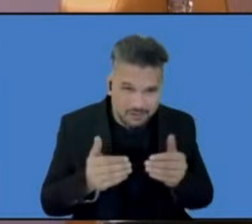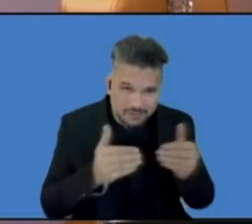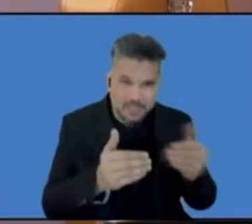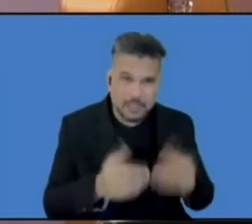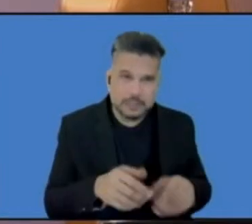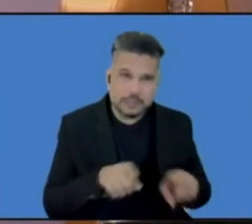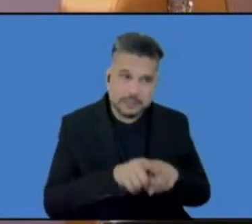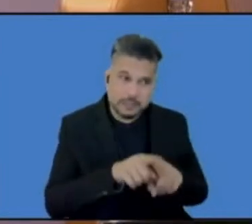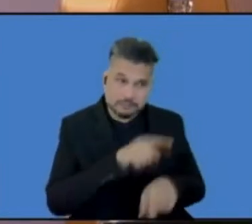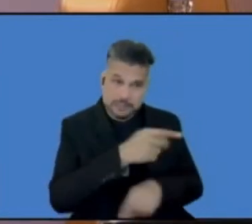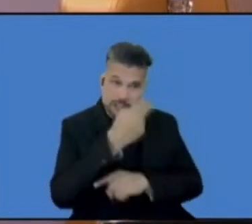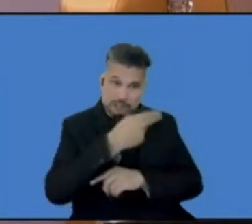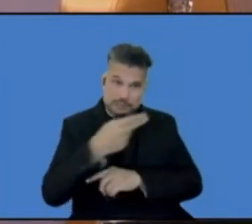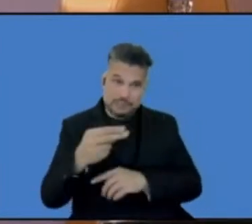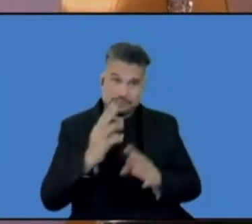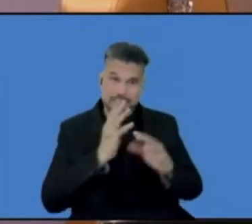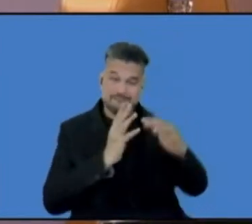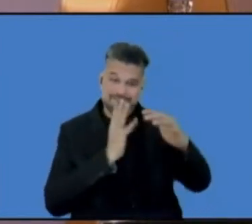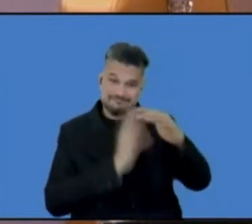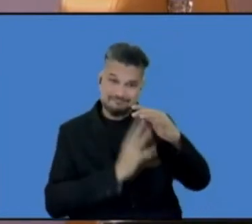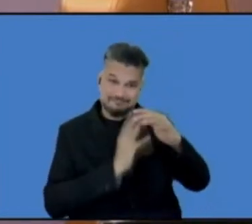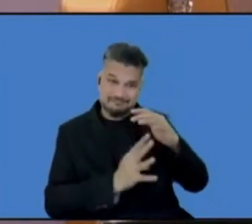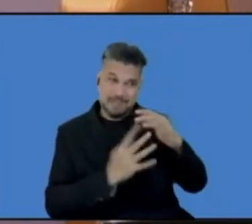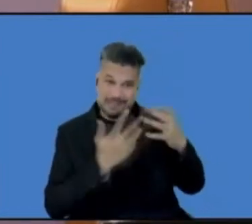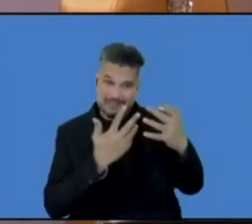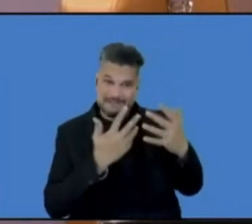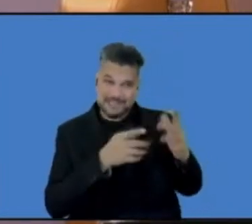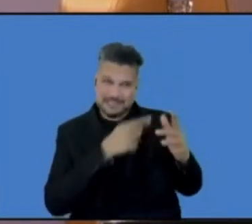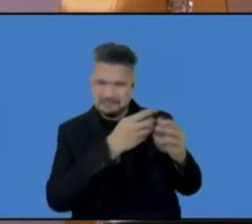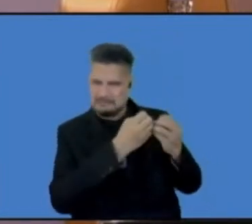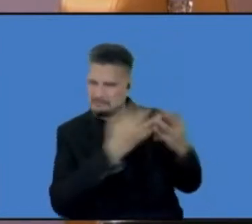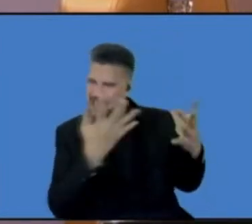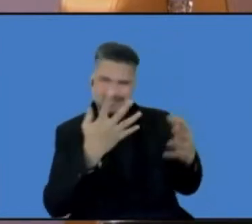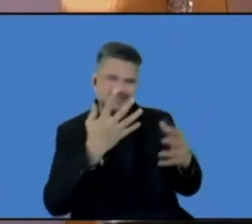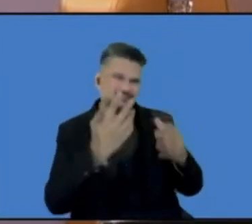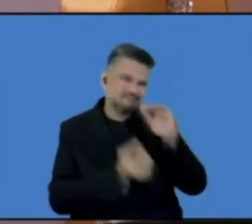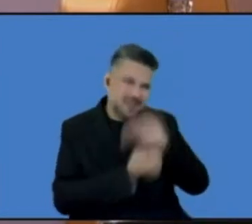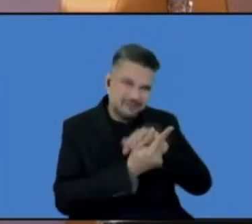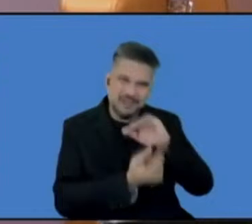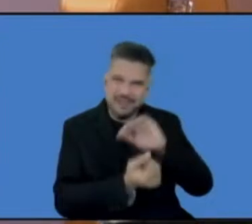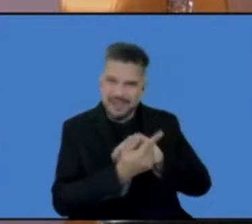facing problems and obstacles due to many things, disasters,